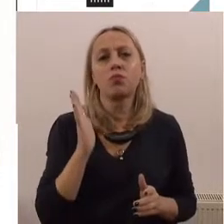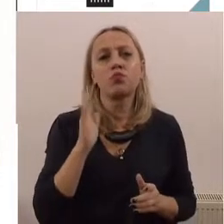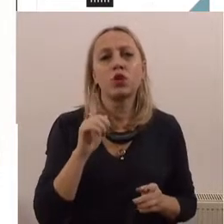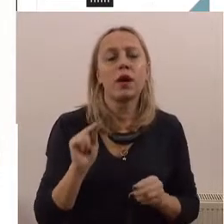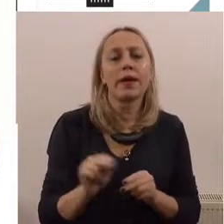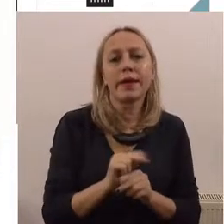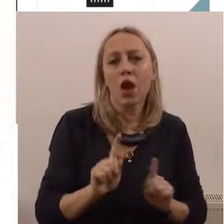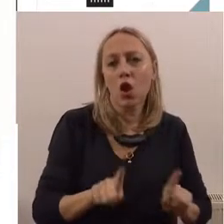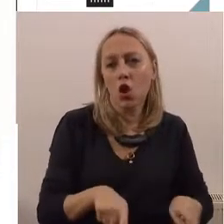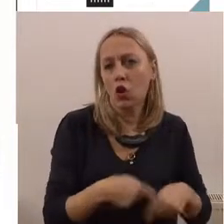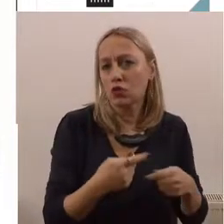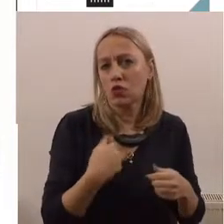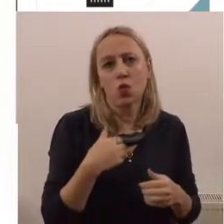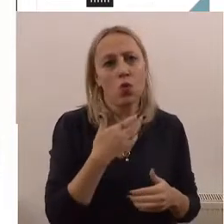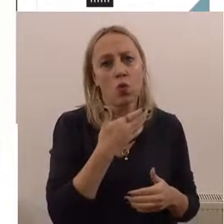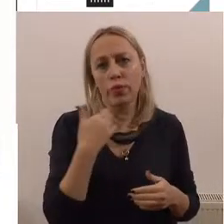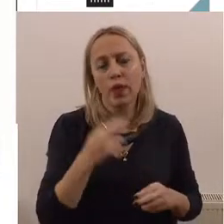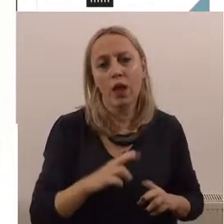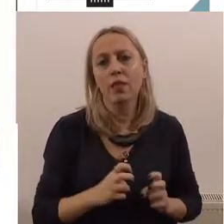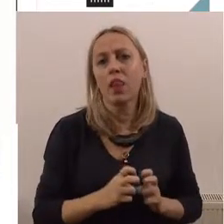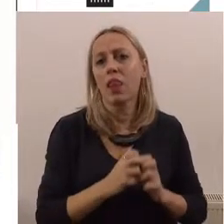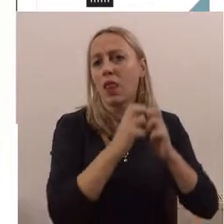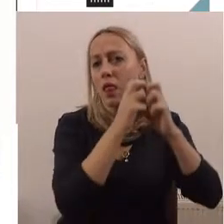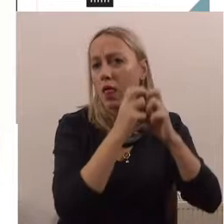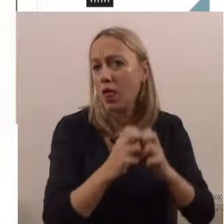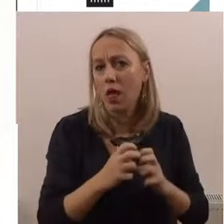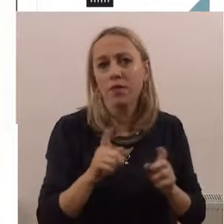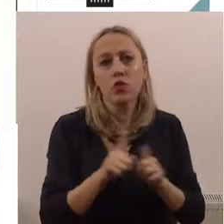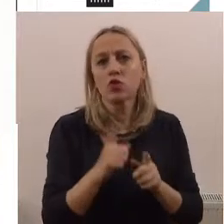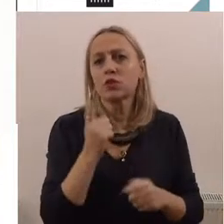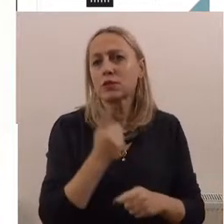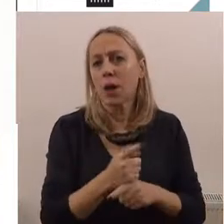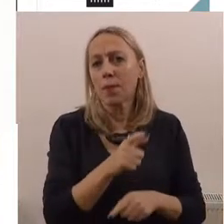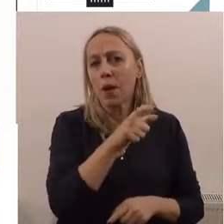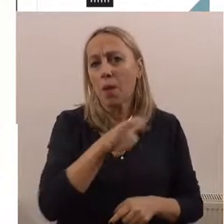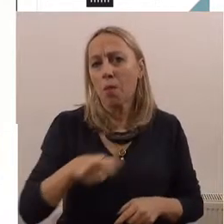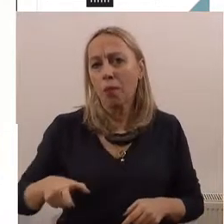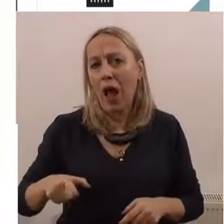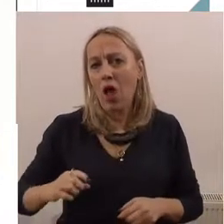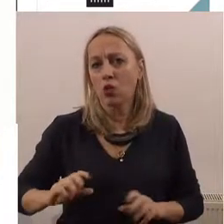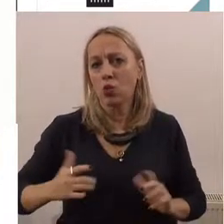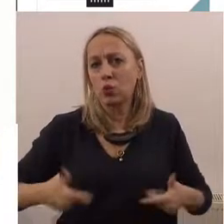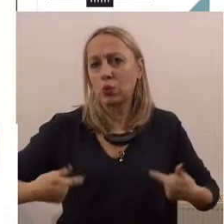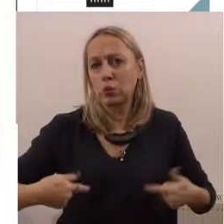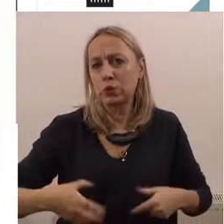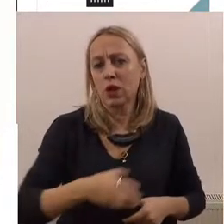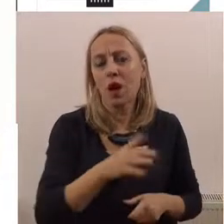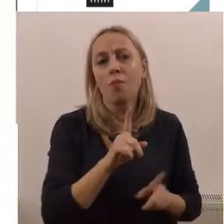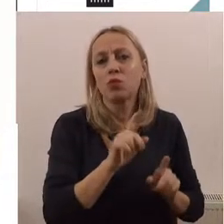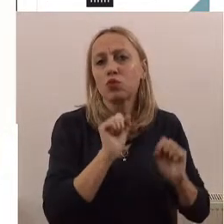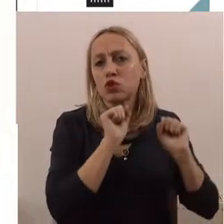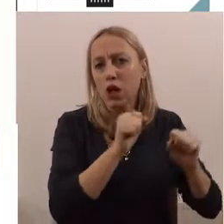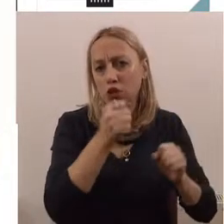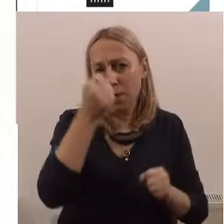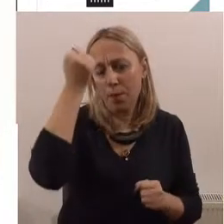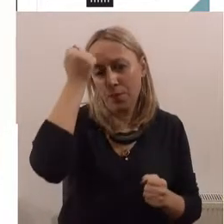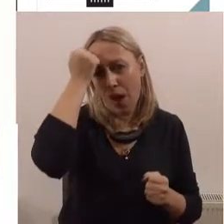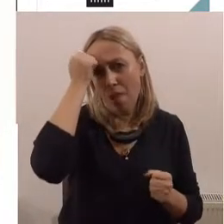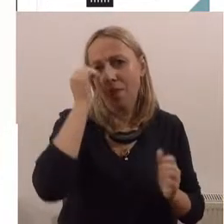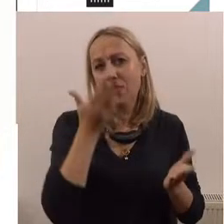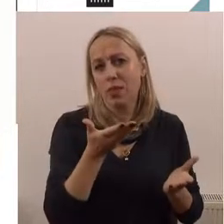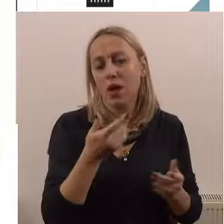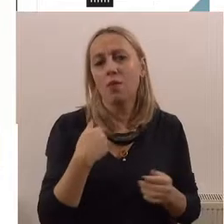Our Pushkin Museum still awaits major reconstruction. Lifts and ramps